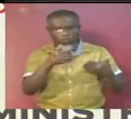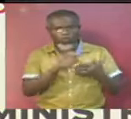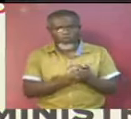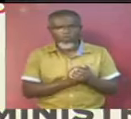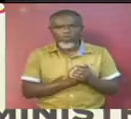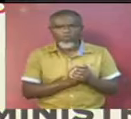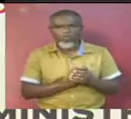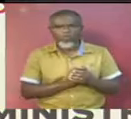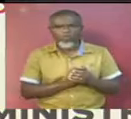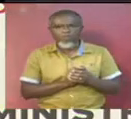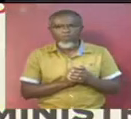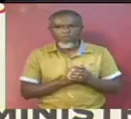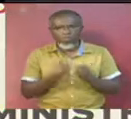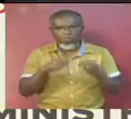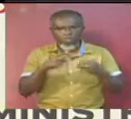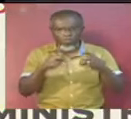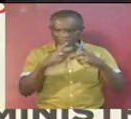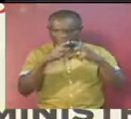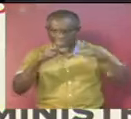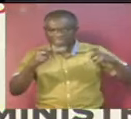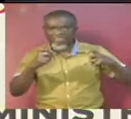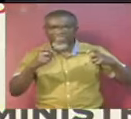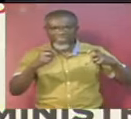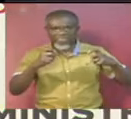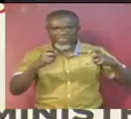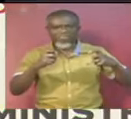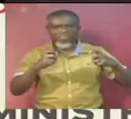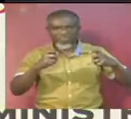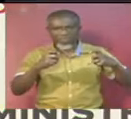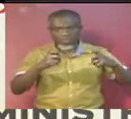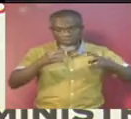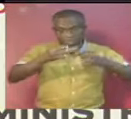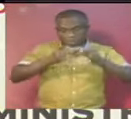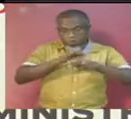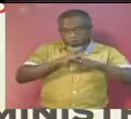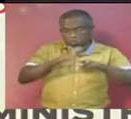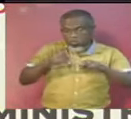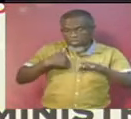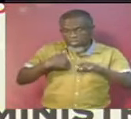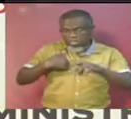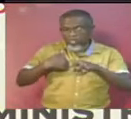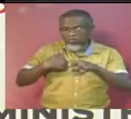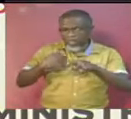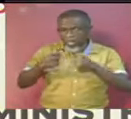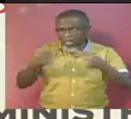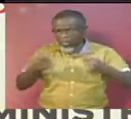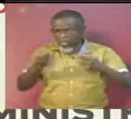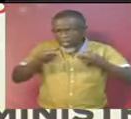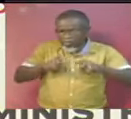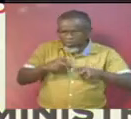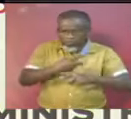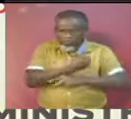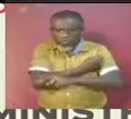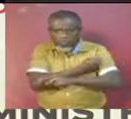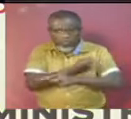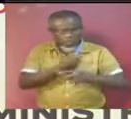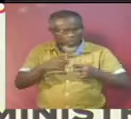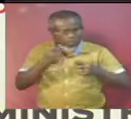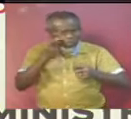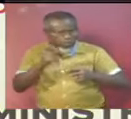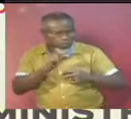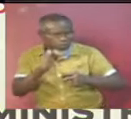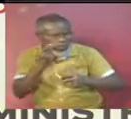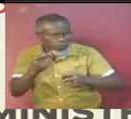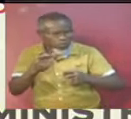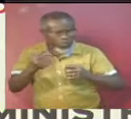regarding the side effects. If you don't have side effects, does it mean your immune system isn't working? What the clinical